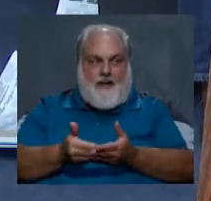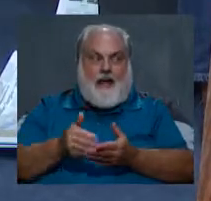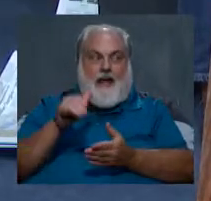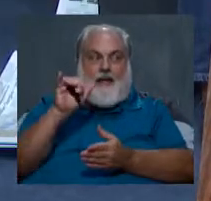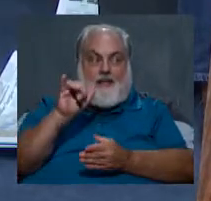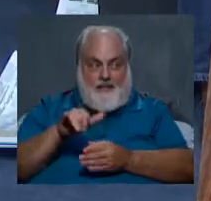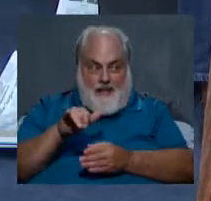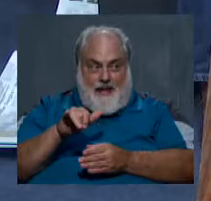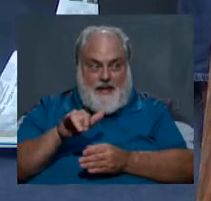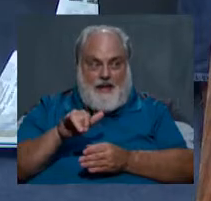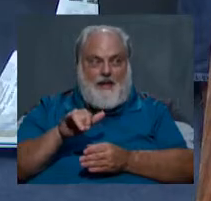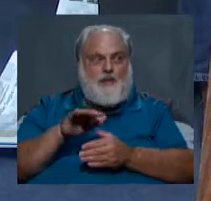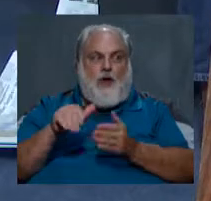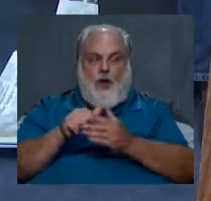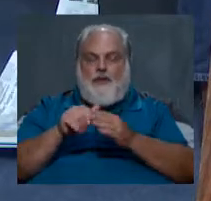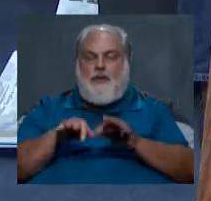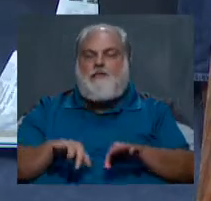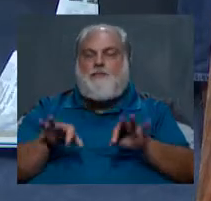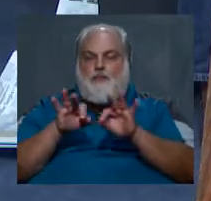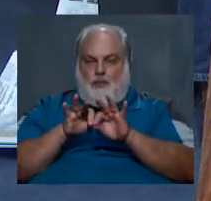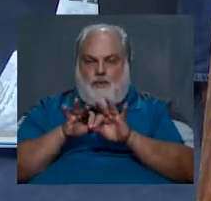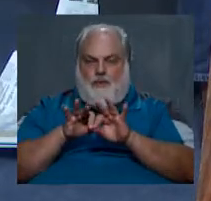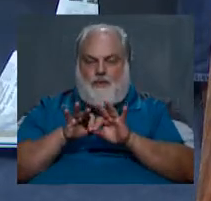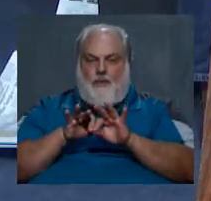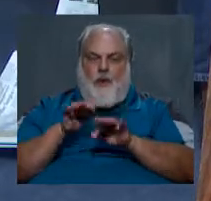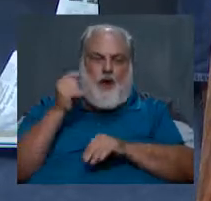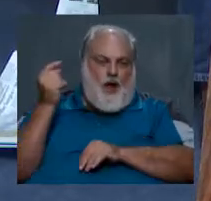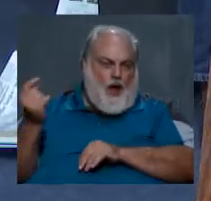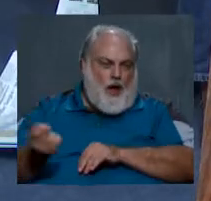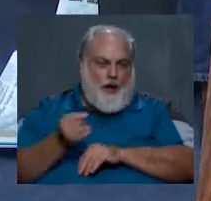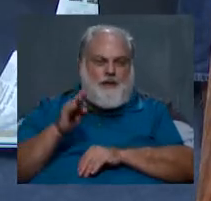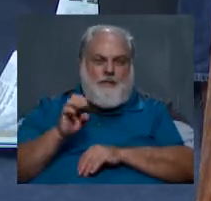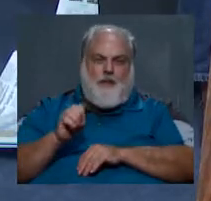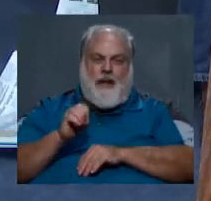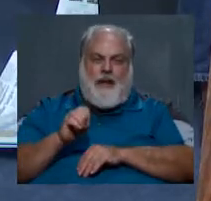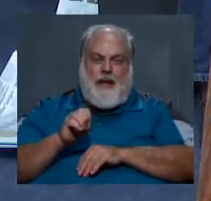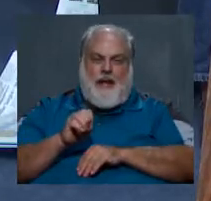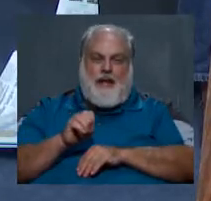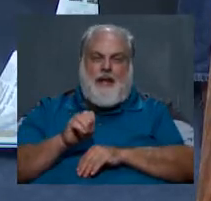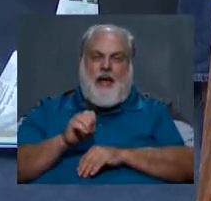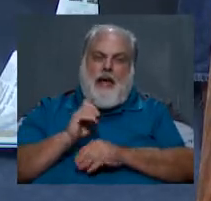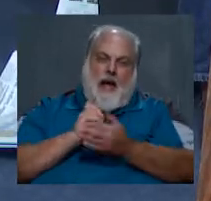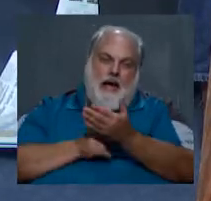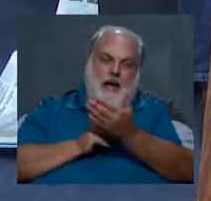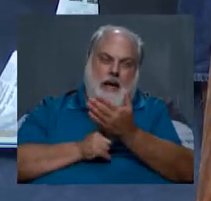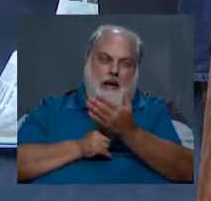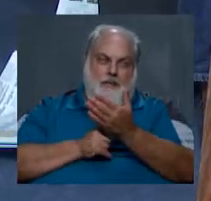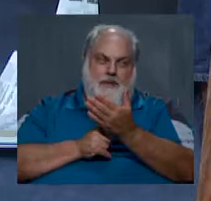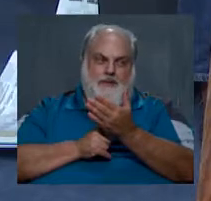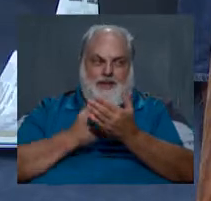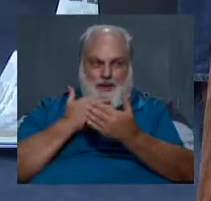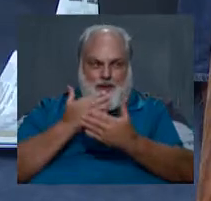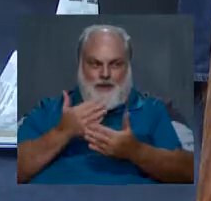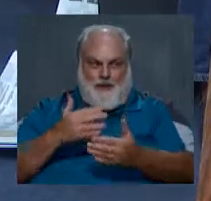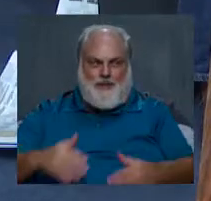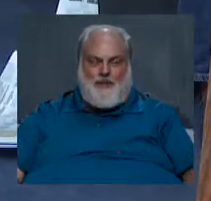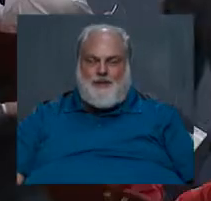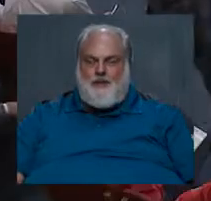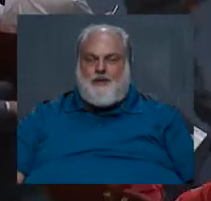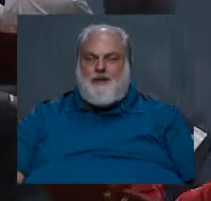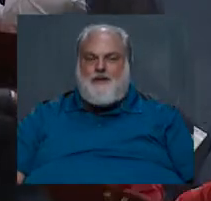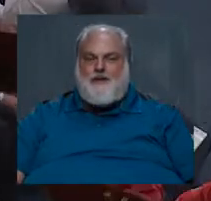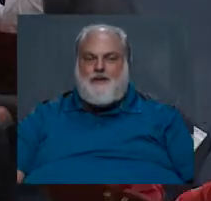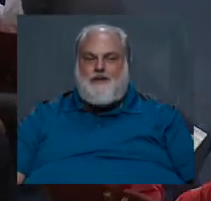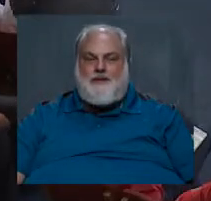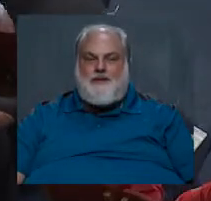matter, that is all that is in this case. There will always be a NIMBY argument. Always. Thank you.